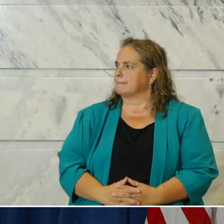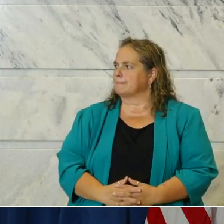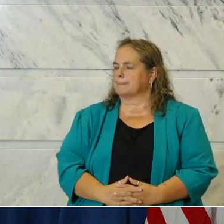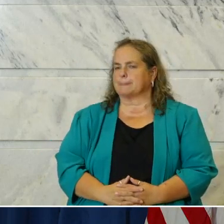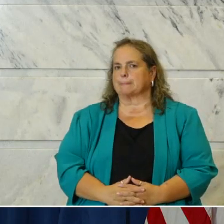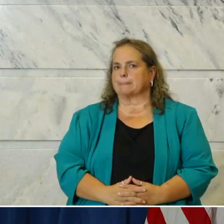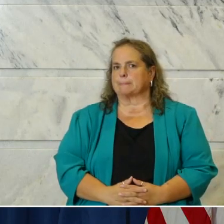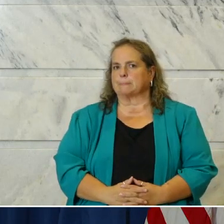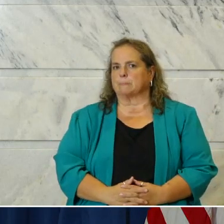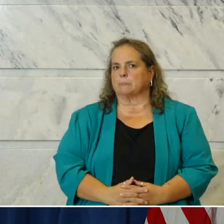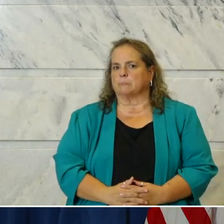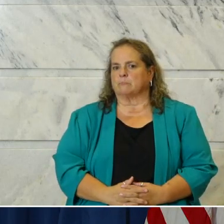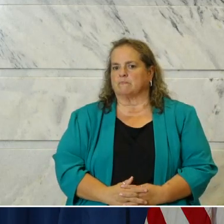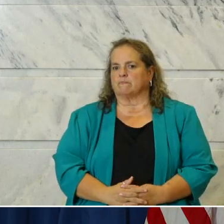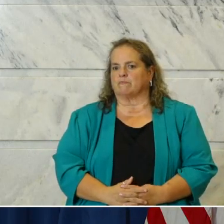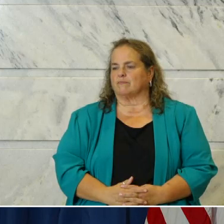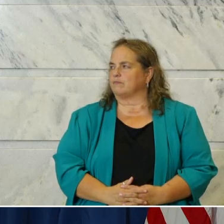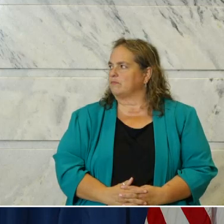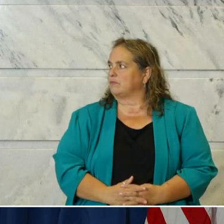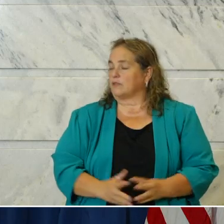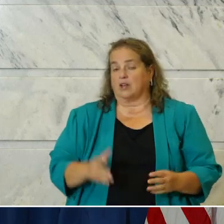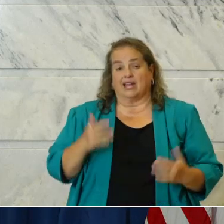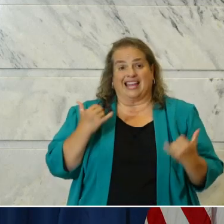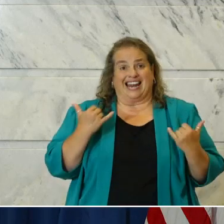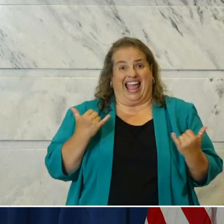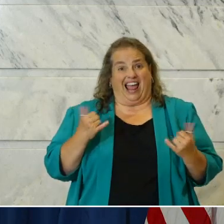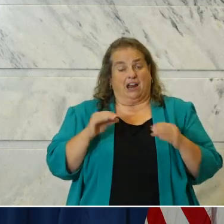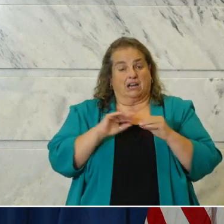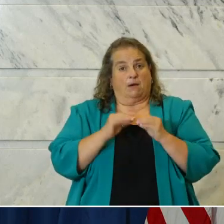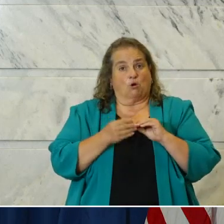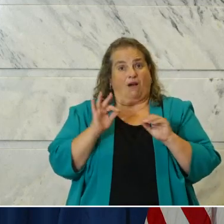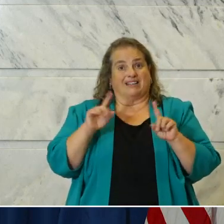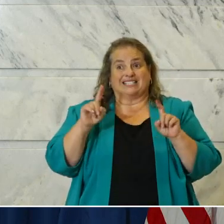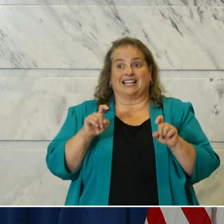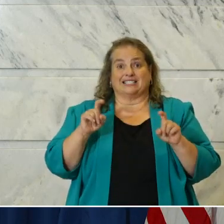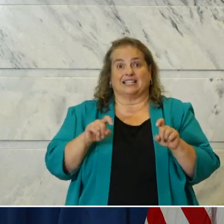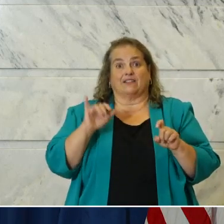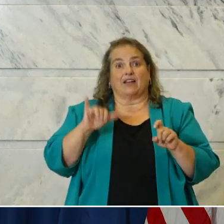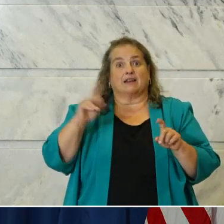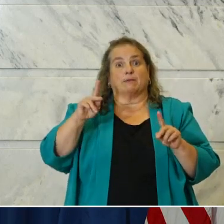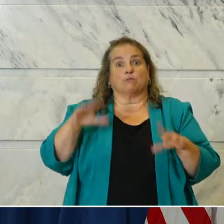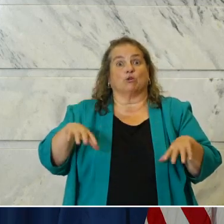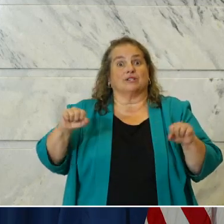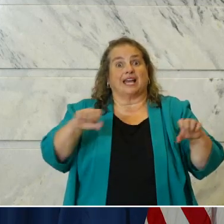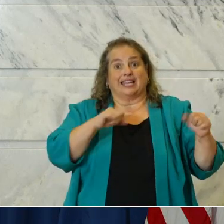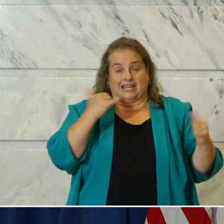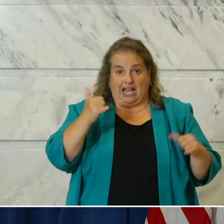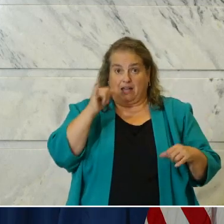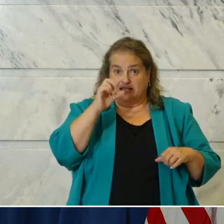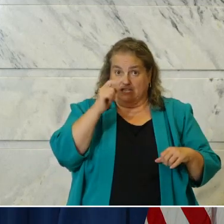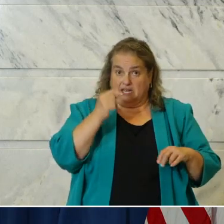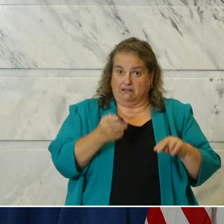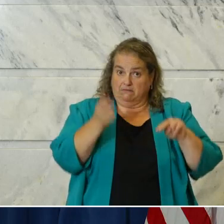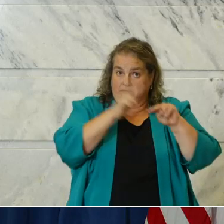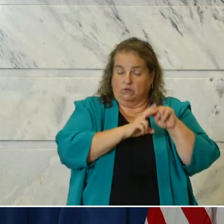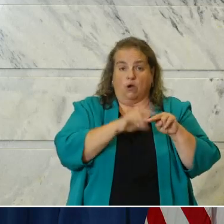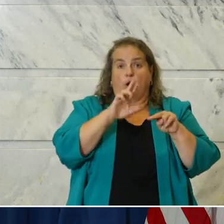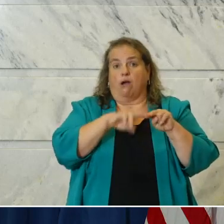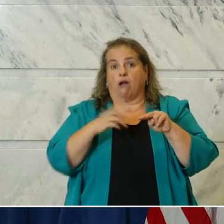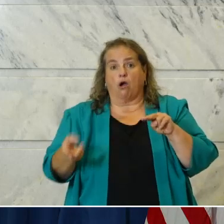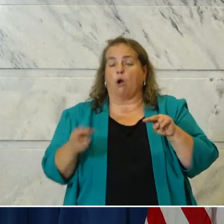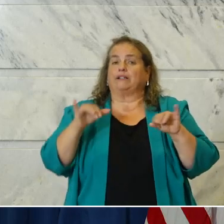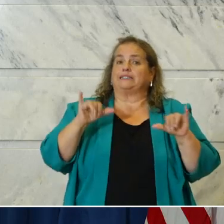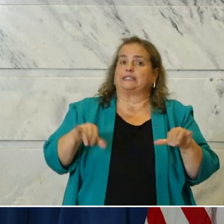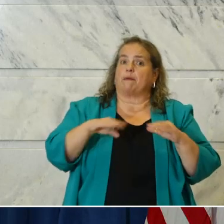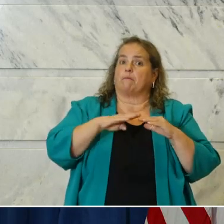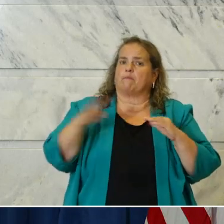testing lately? And have you been giving out fewer tests, more tests, and how that reflects on the positivity rate? So the question is on testing and